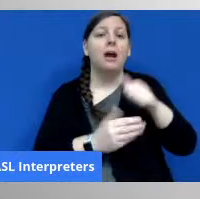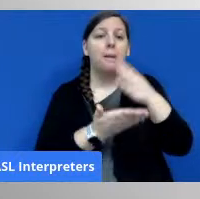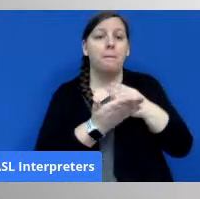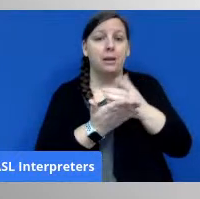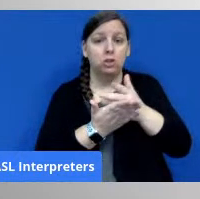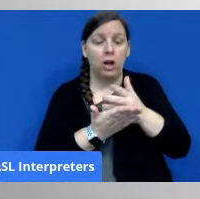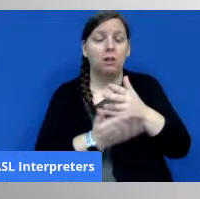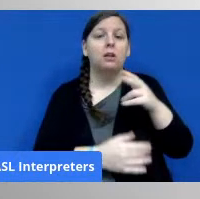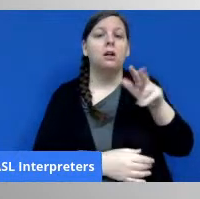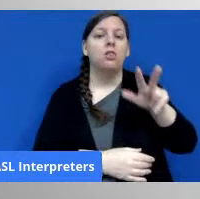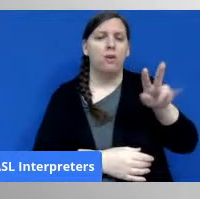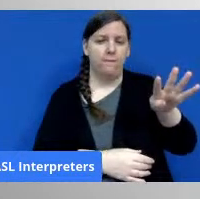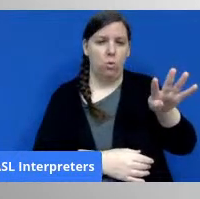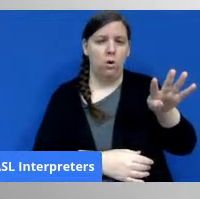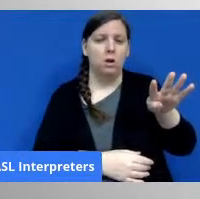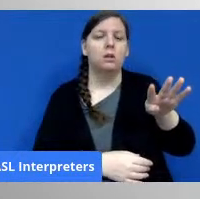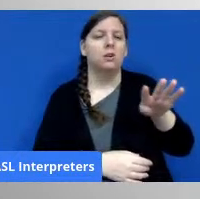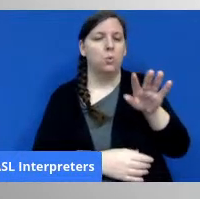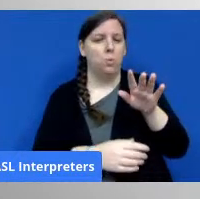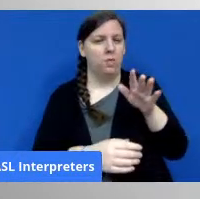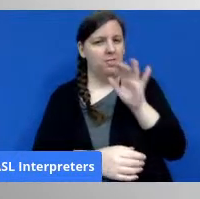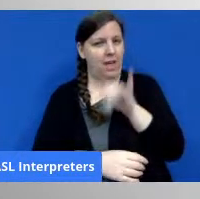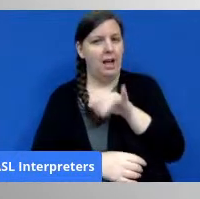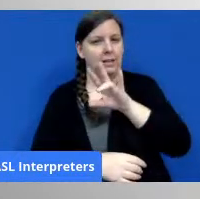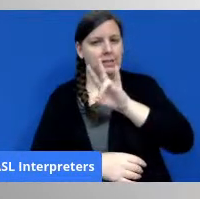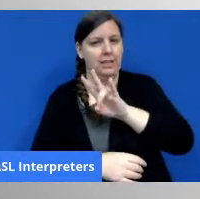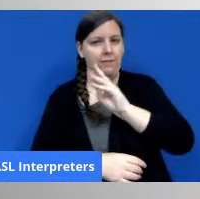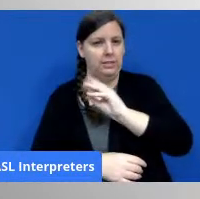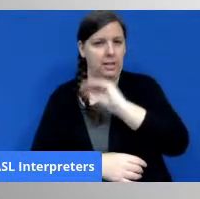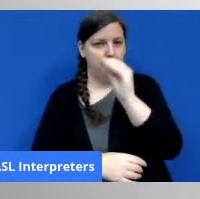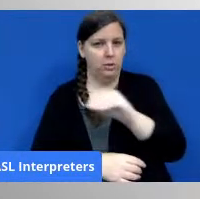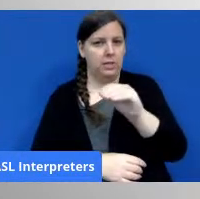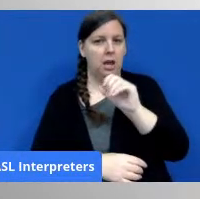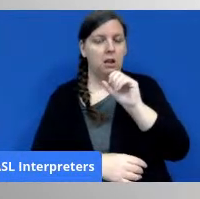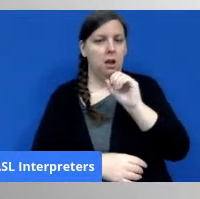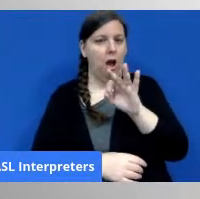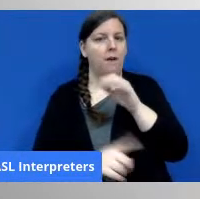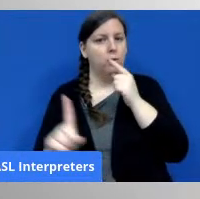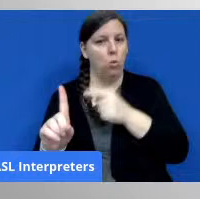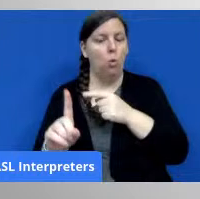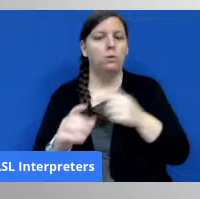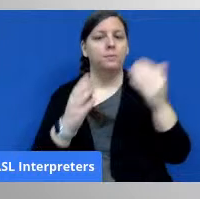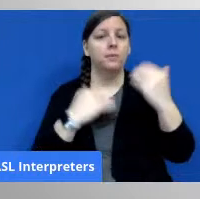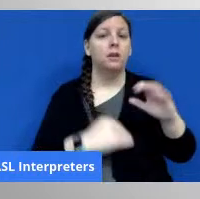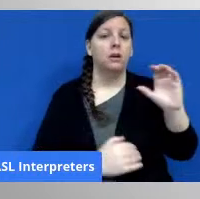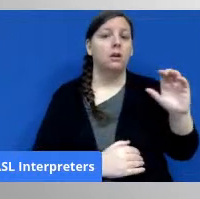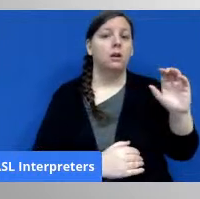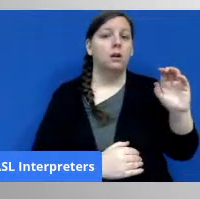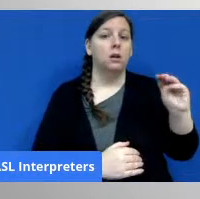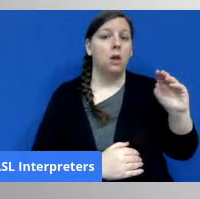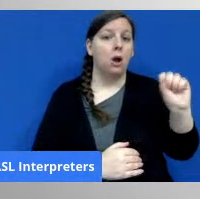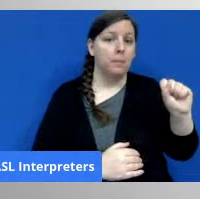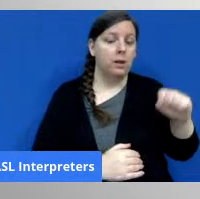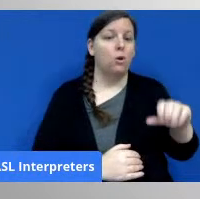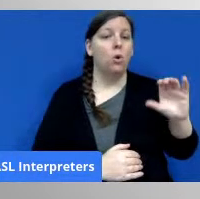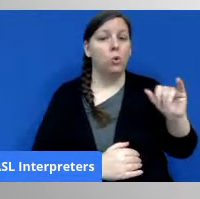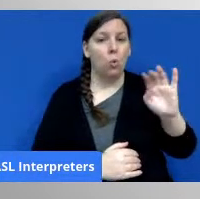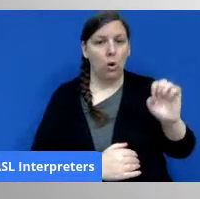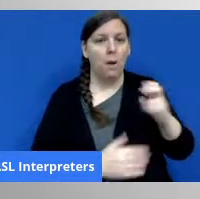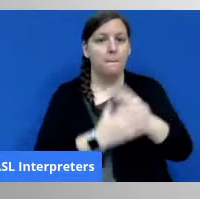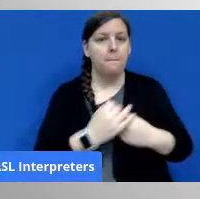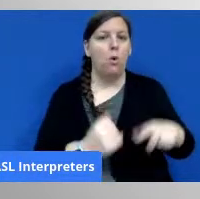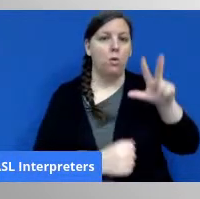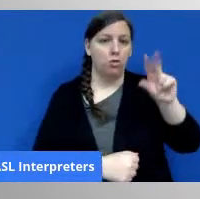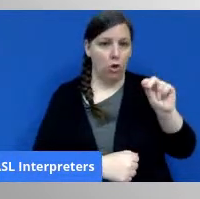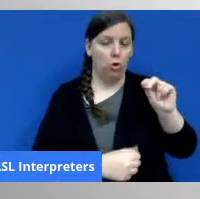students, about 76% of our target. Clark Middle and Core were about 30 students per day, 67%